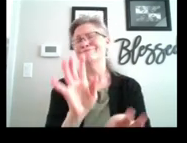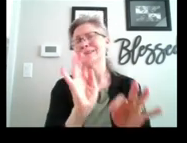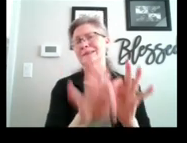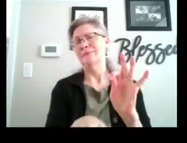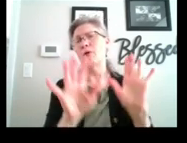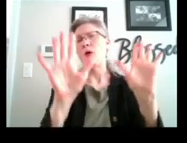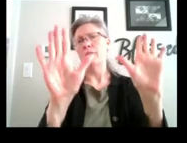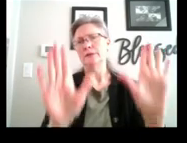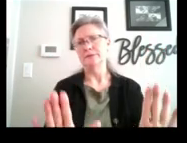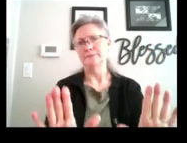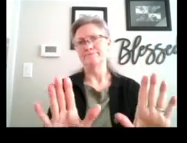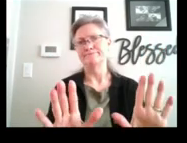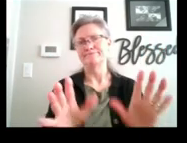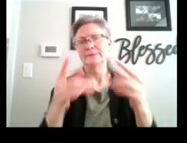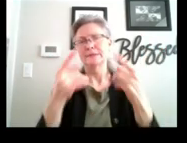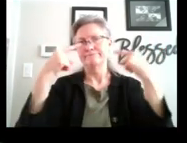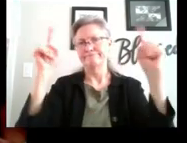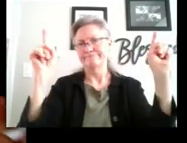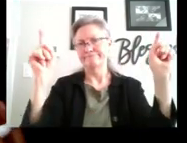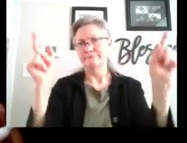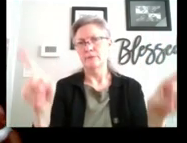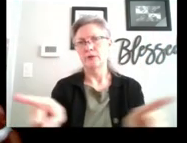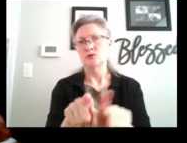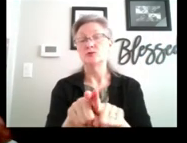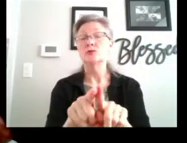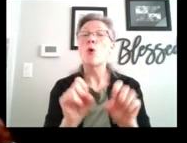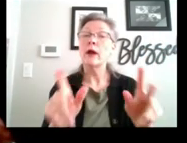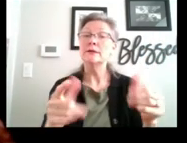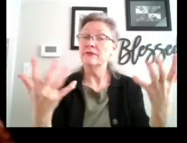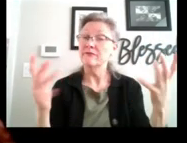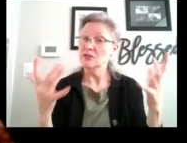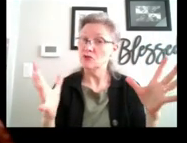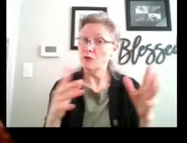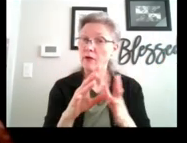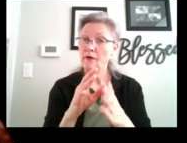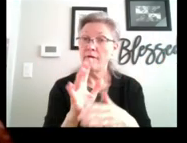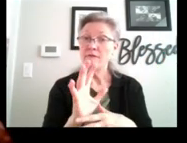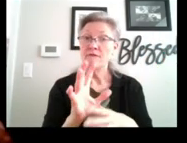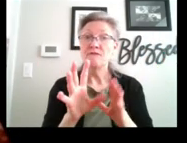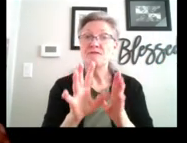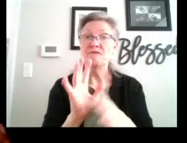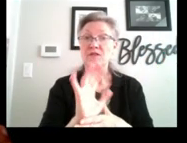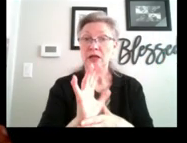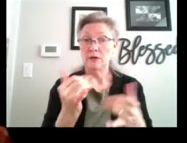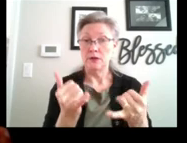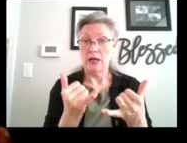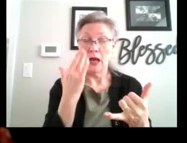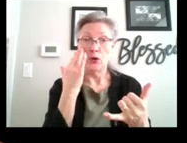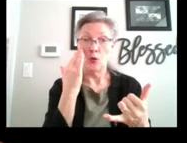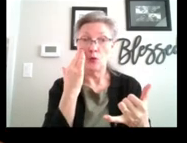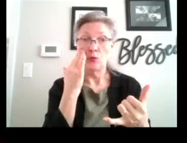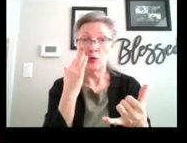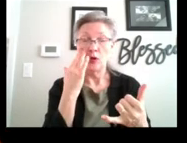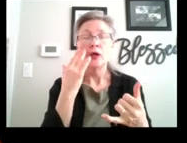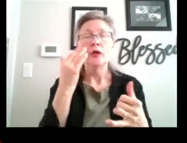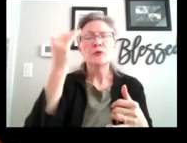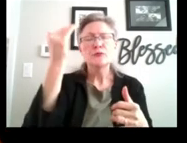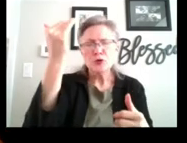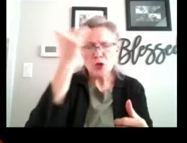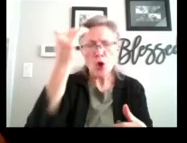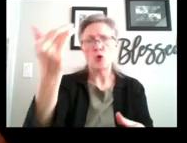awesome. That works as well. All right, my friends, so that's it for our video today. I know you're pretty familiar with units of time,